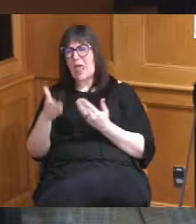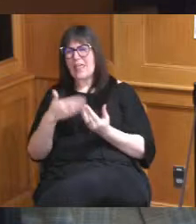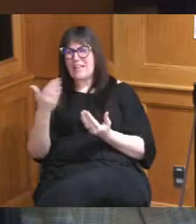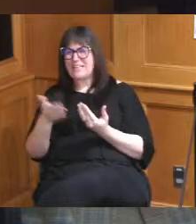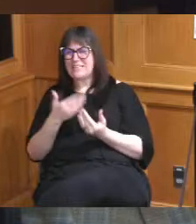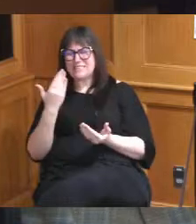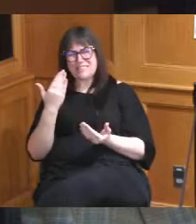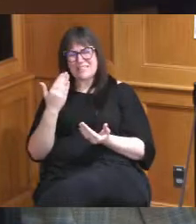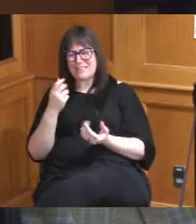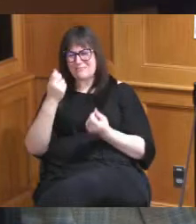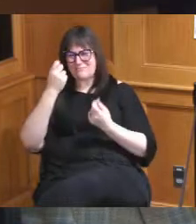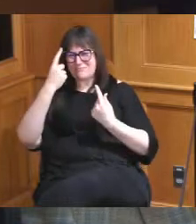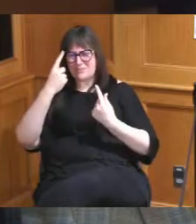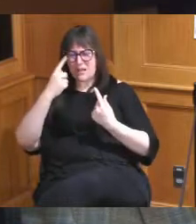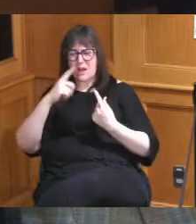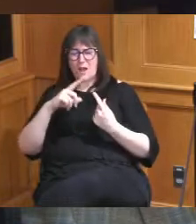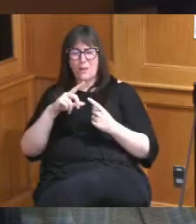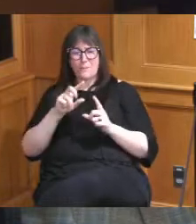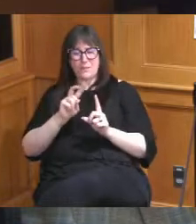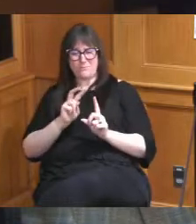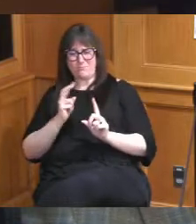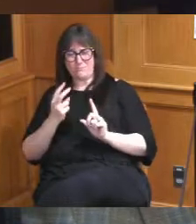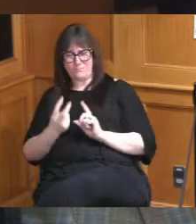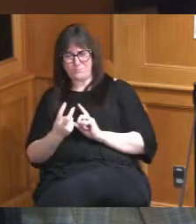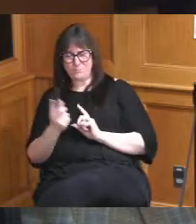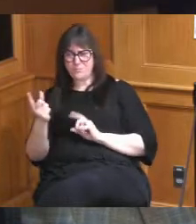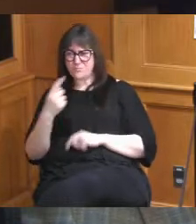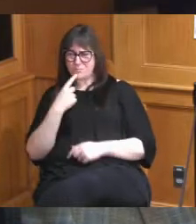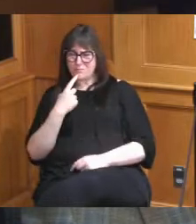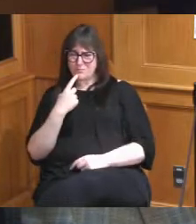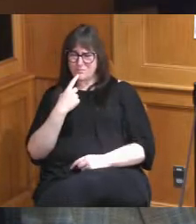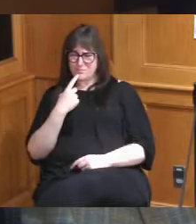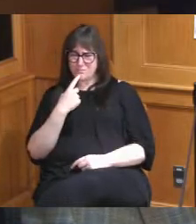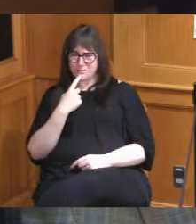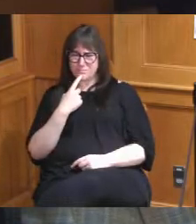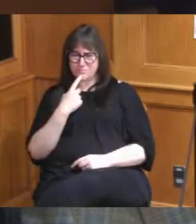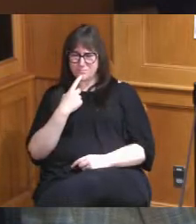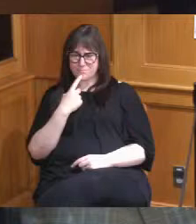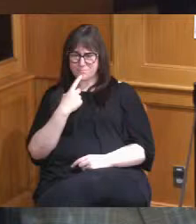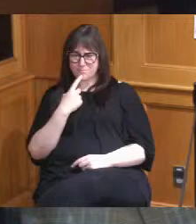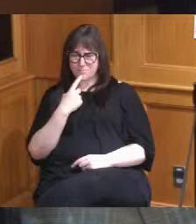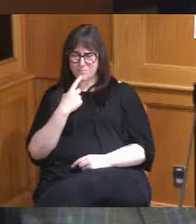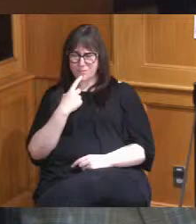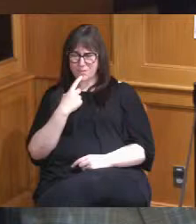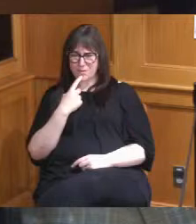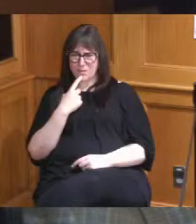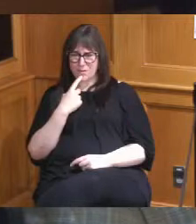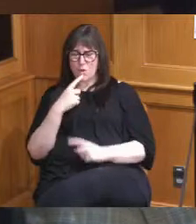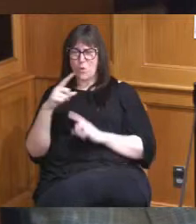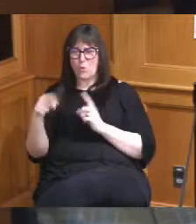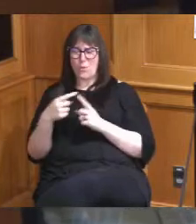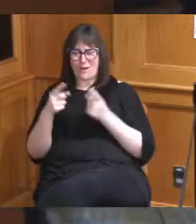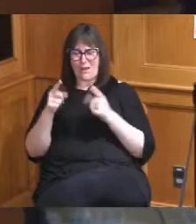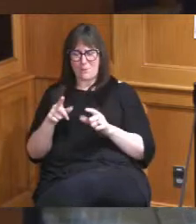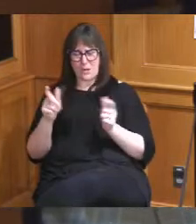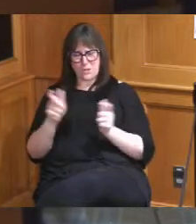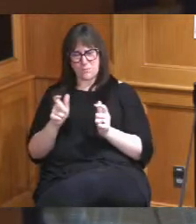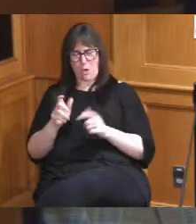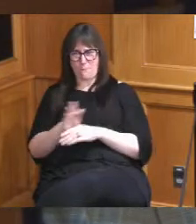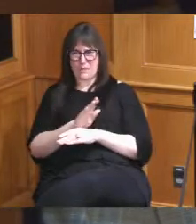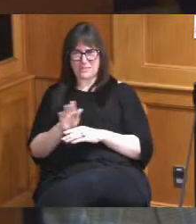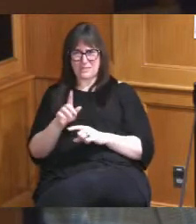thing to do. And then the other thing I want to say that you put forward is something that's big to me. When you're a small business, you can't